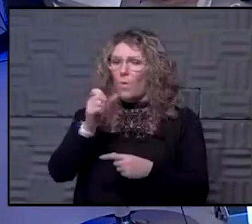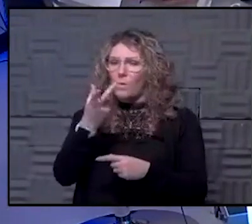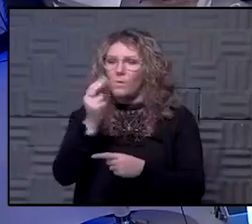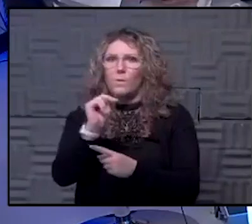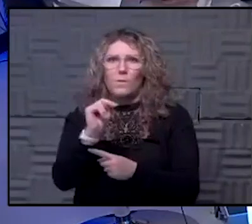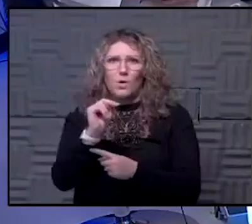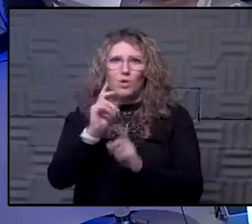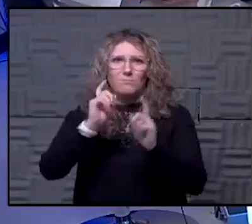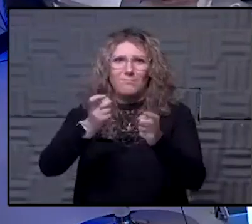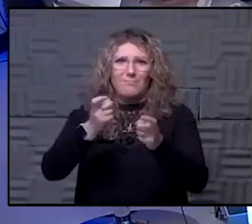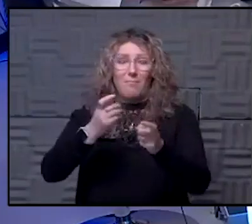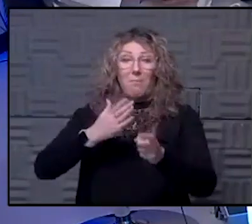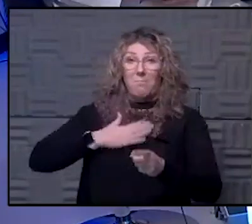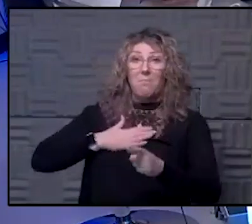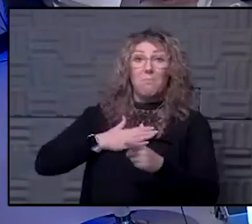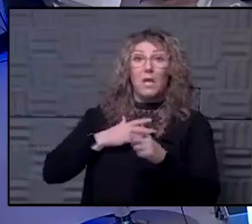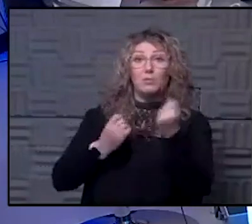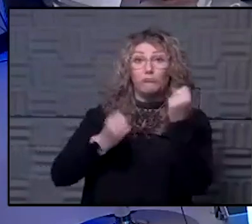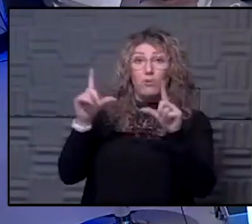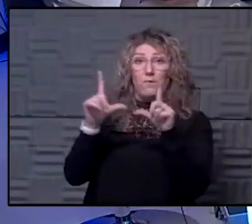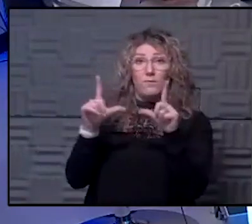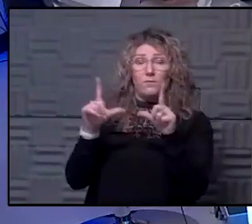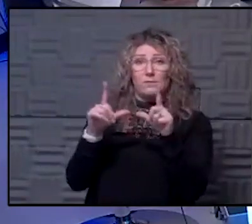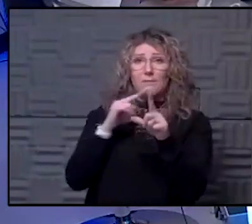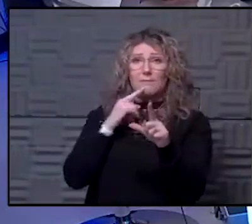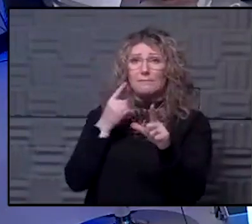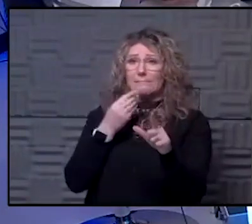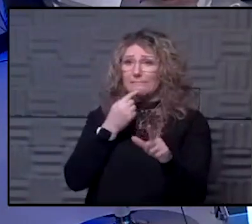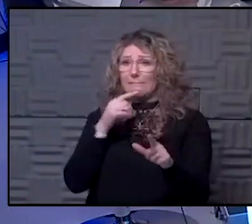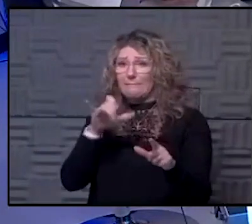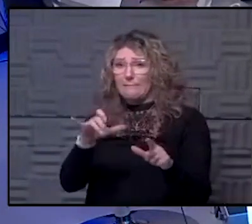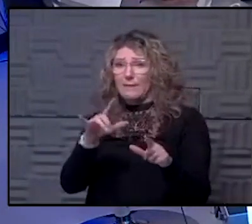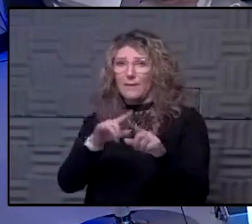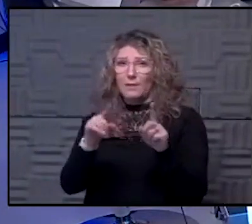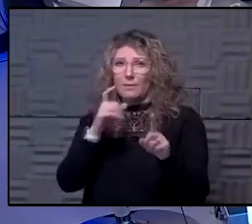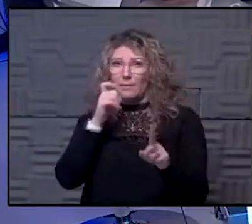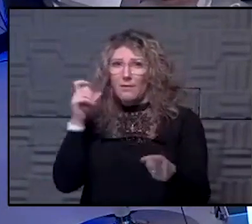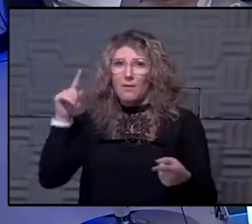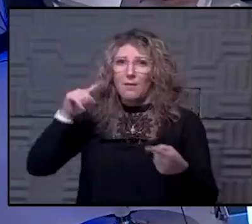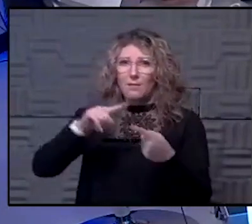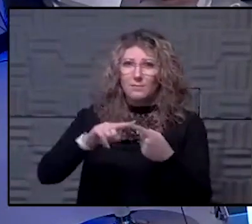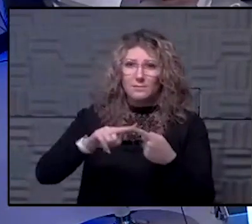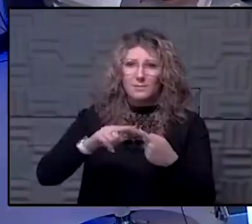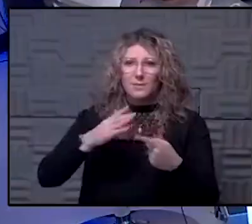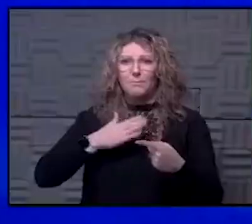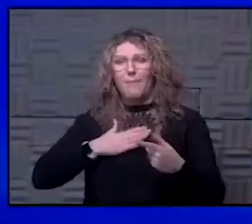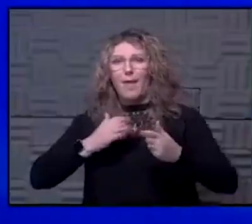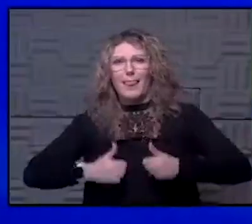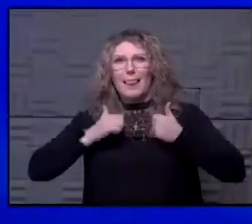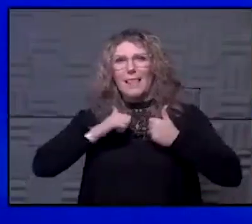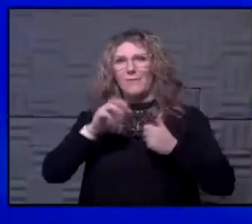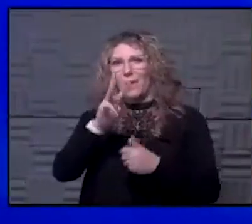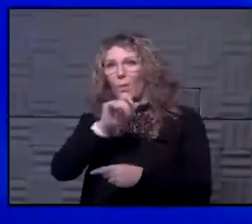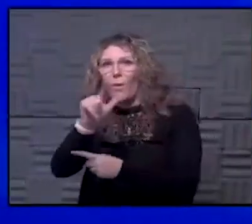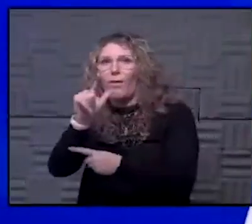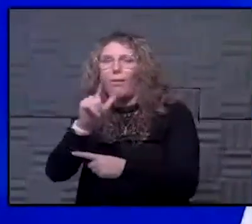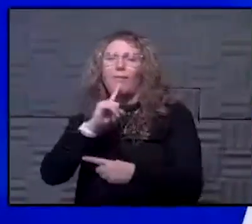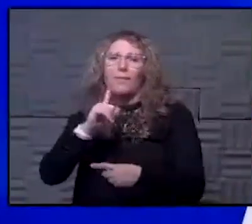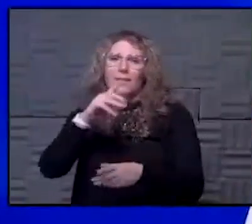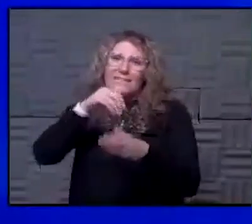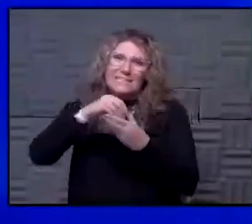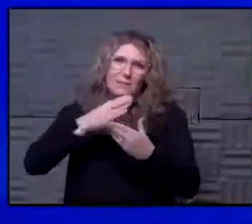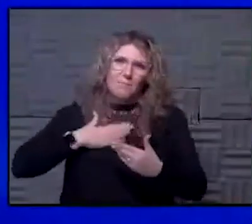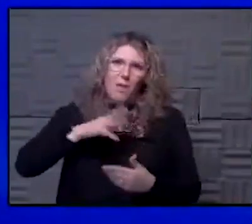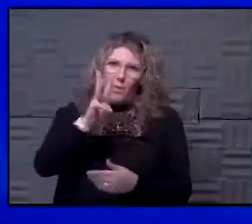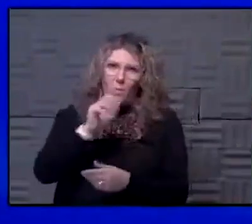on my license, my driver's license card, but that doesn't really do anything until I put it in my living will or something like that. I mean, it's in my living